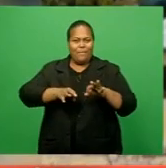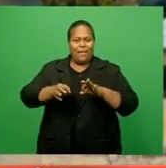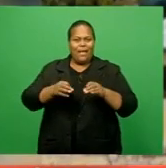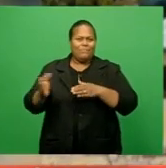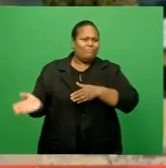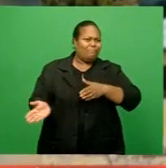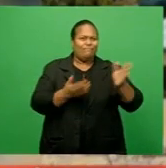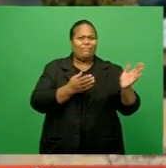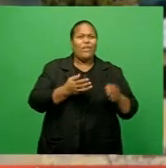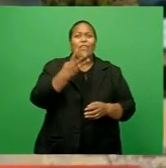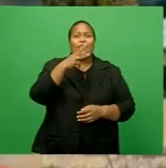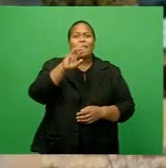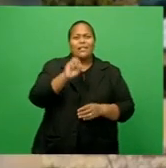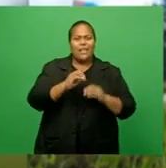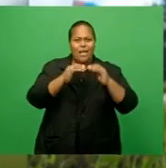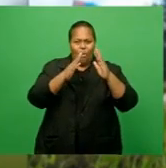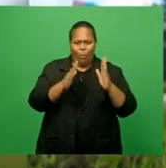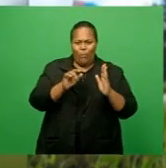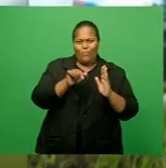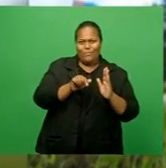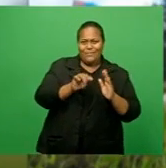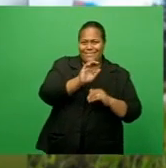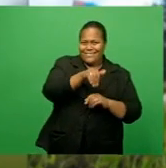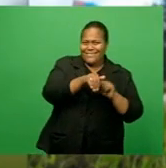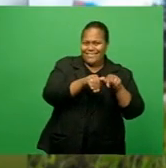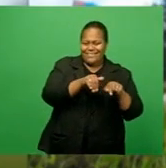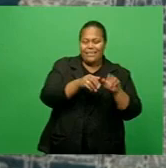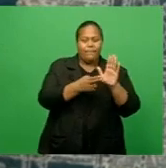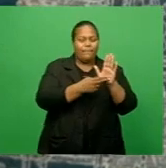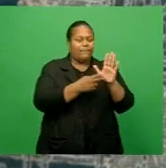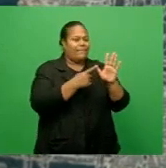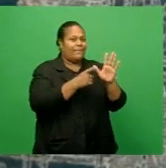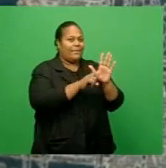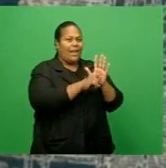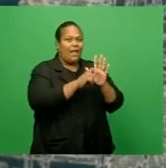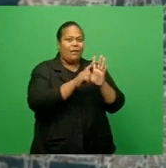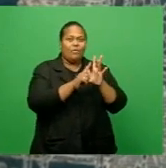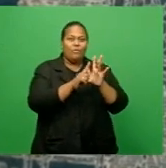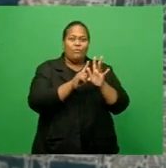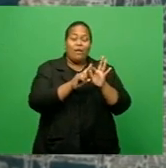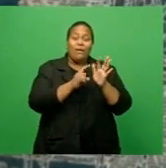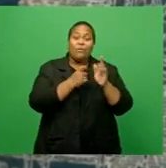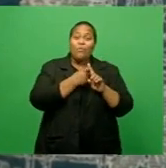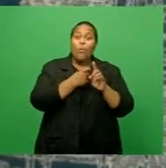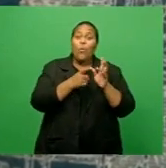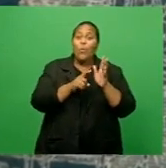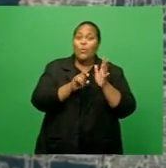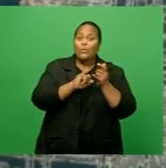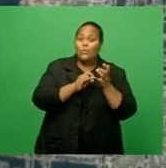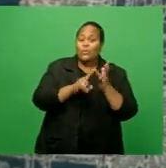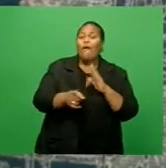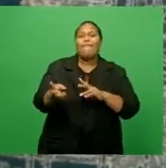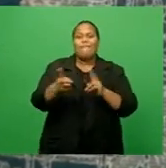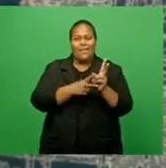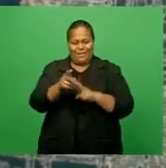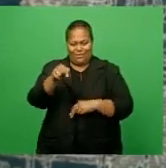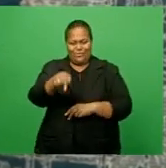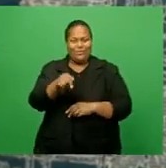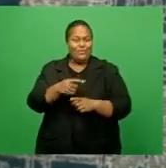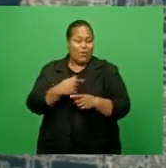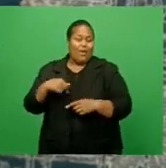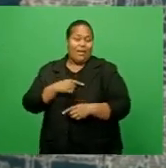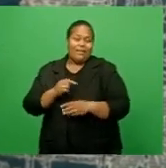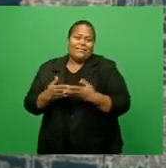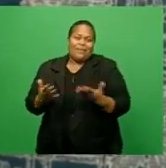homes in Narikoso will become a reality on Thursday. As from now on, we are been preparing for the opening of this